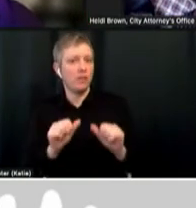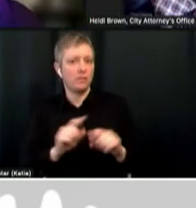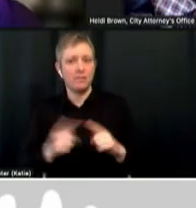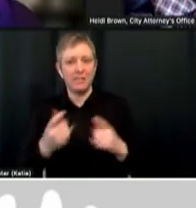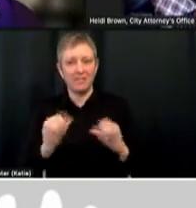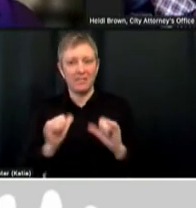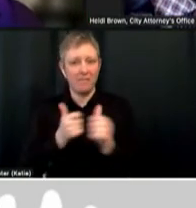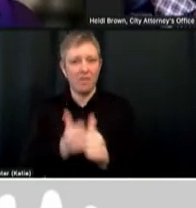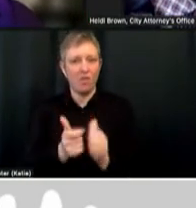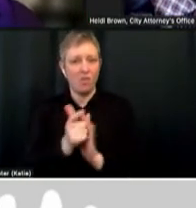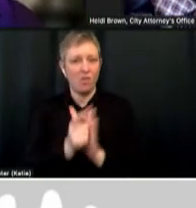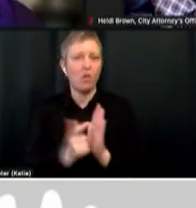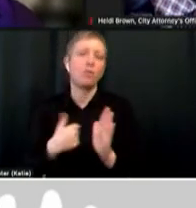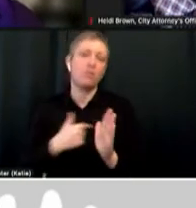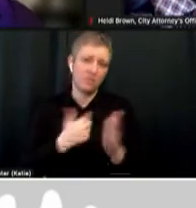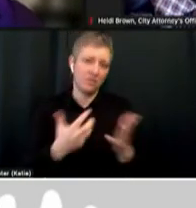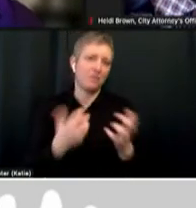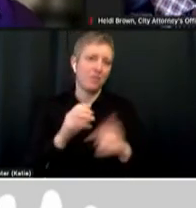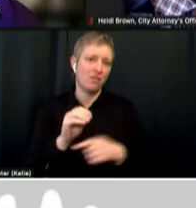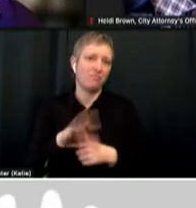Yeah.